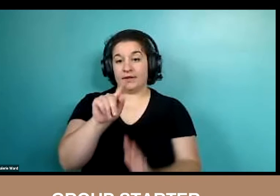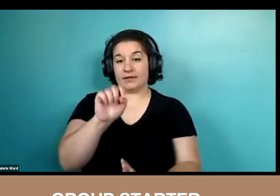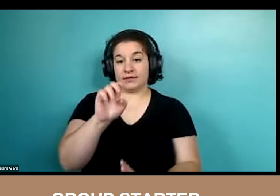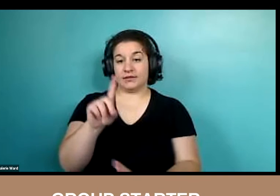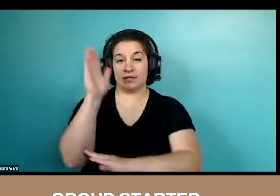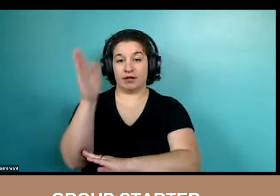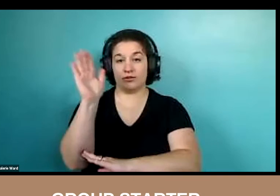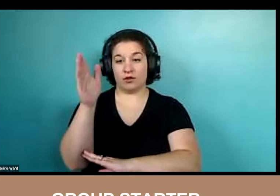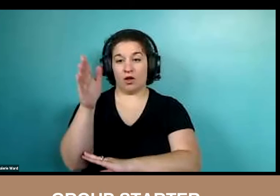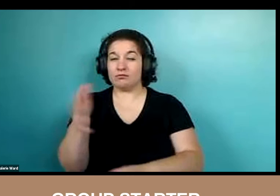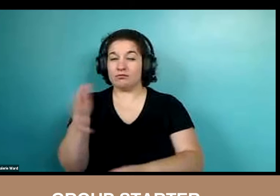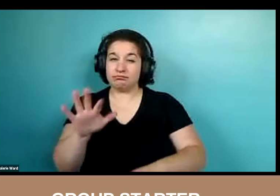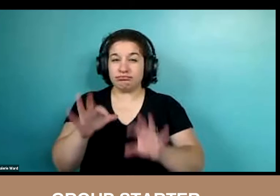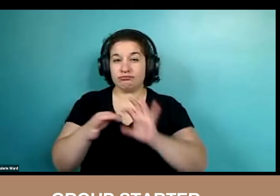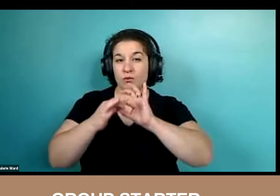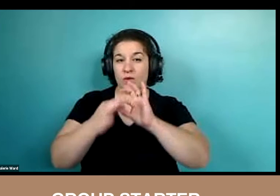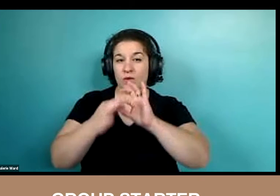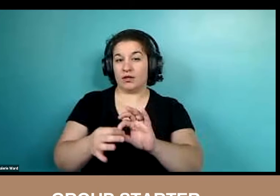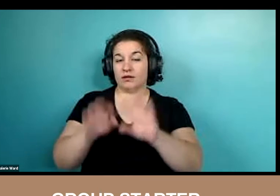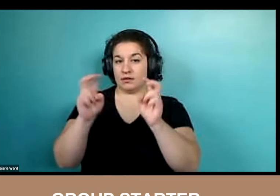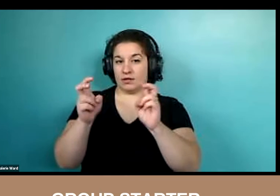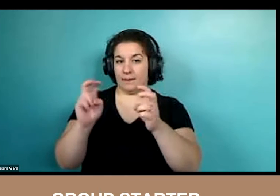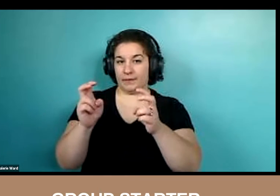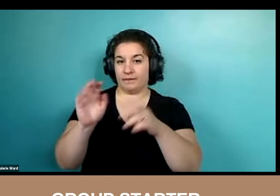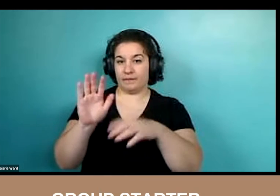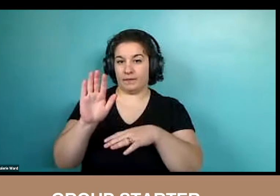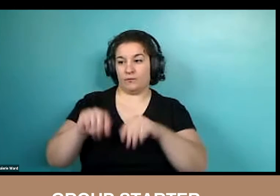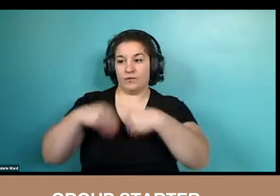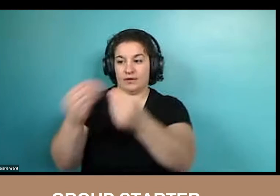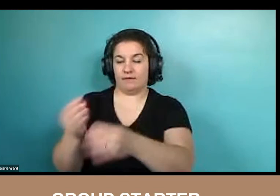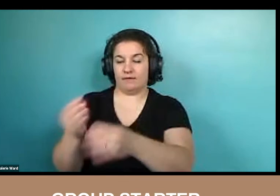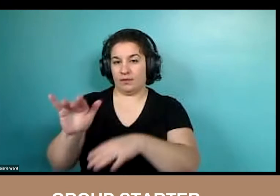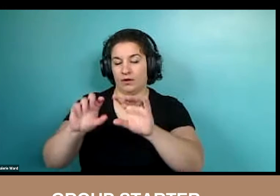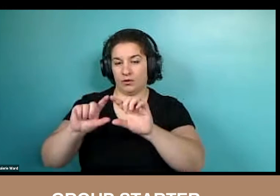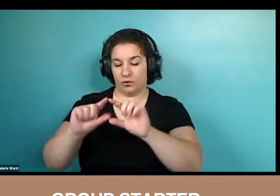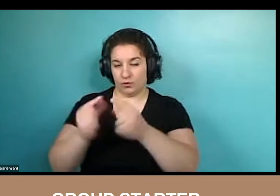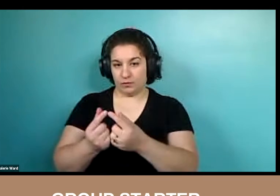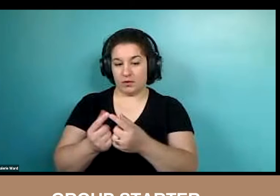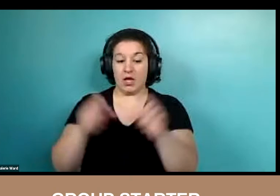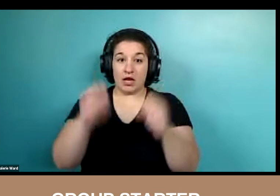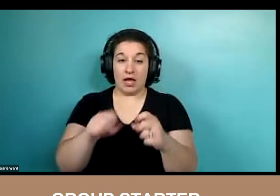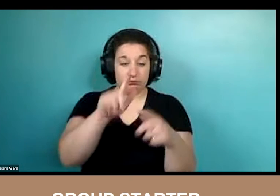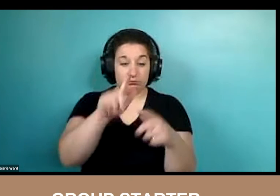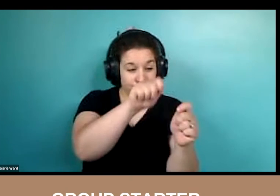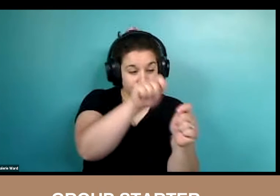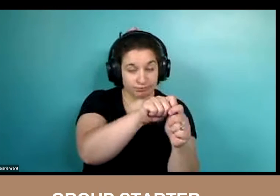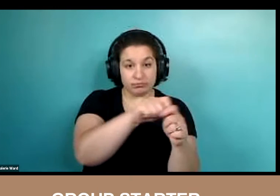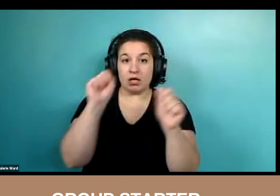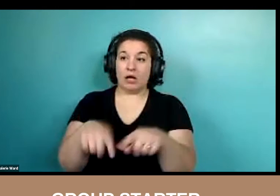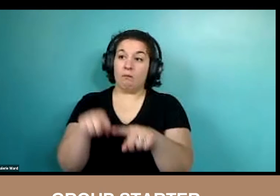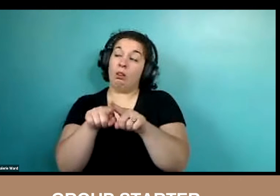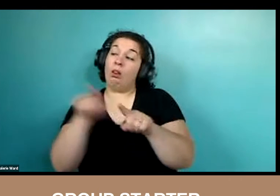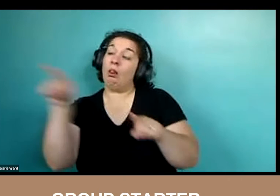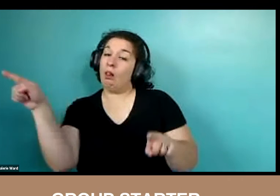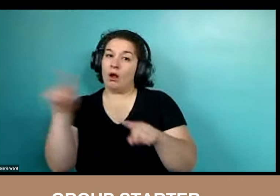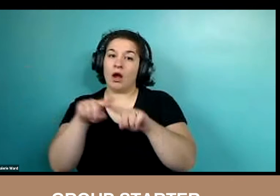that we've given them in that group. It could be really specific, it could be very out of left field, but it is something that has to